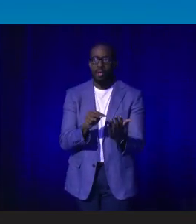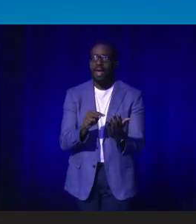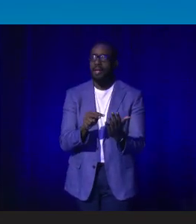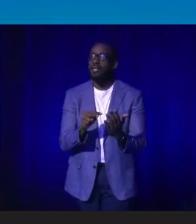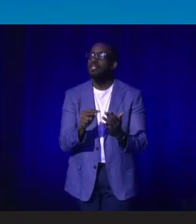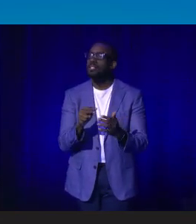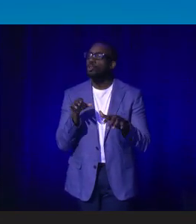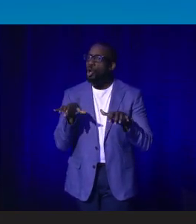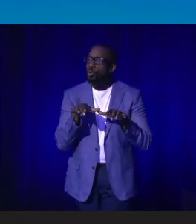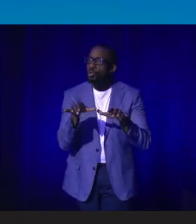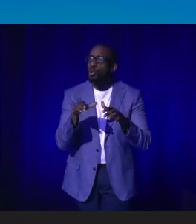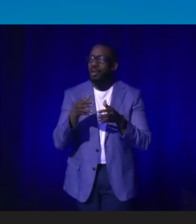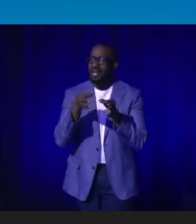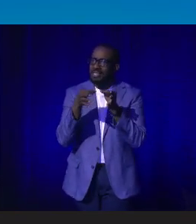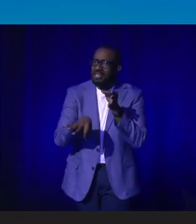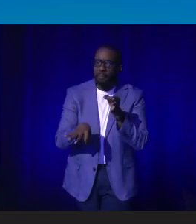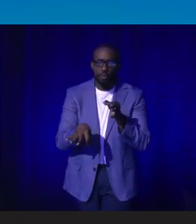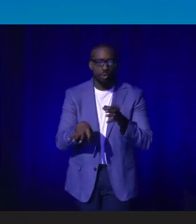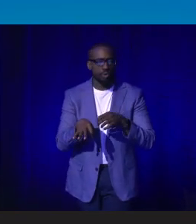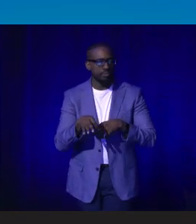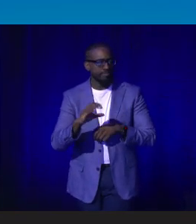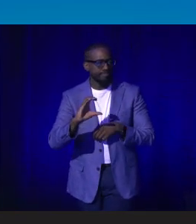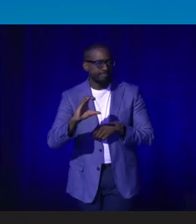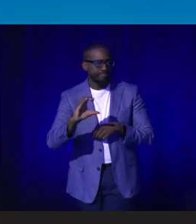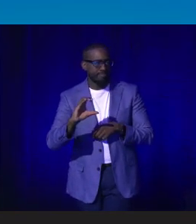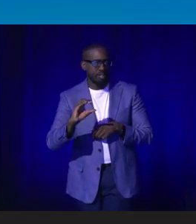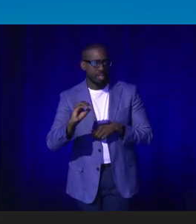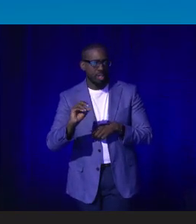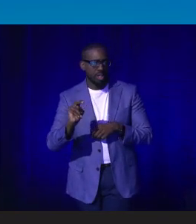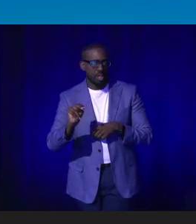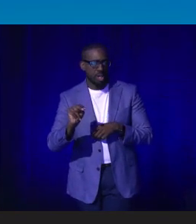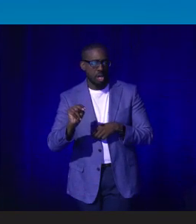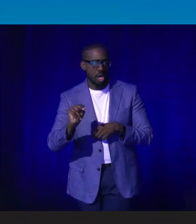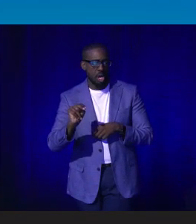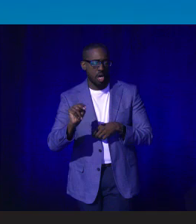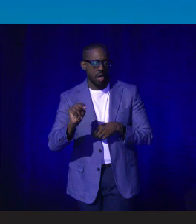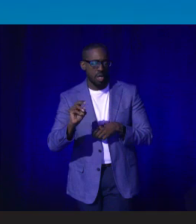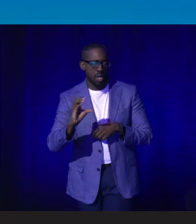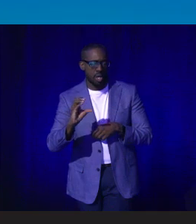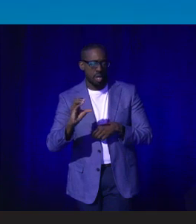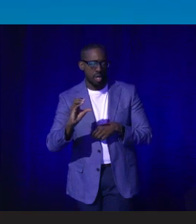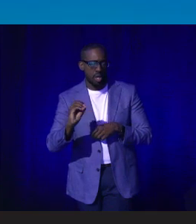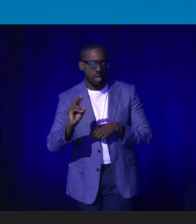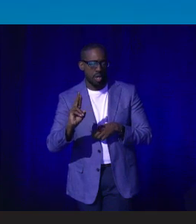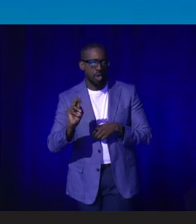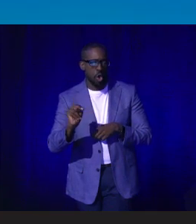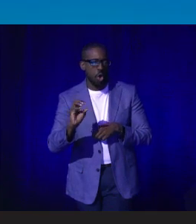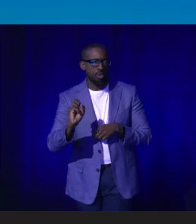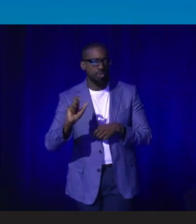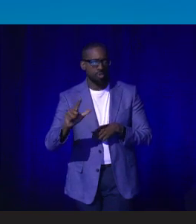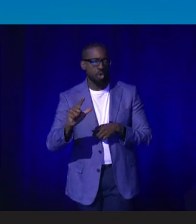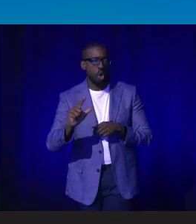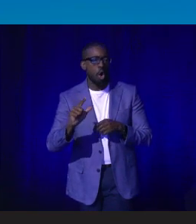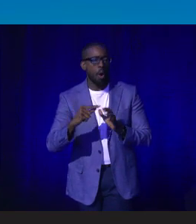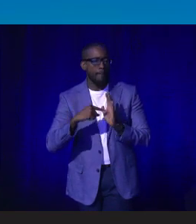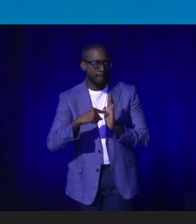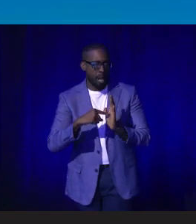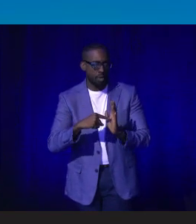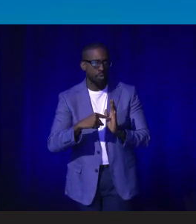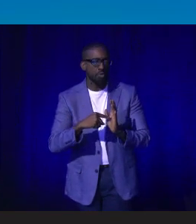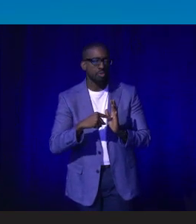simple COMSOL models or things like that to look at instead of maintaining the battery isothermally with